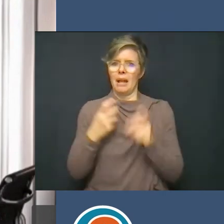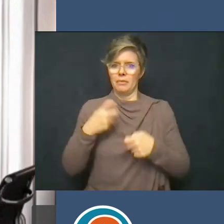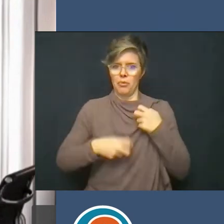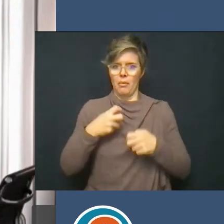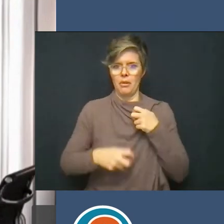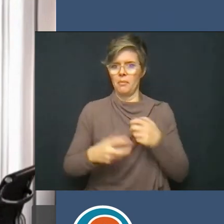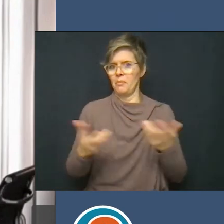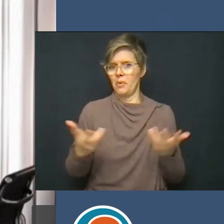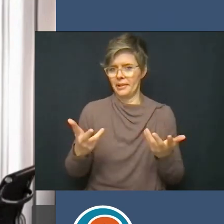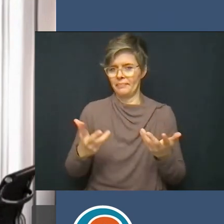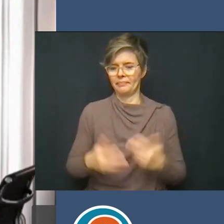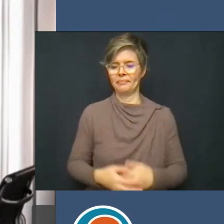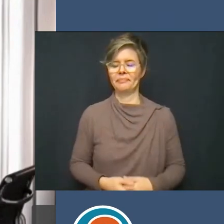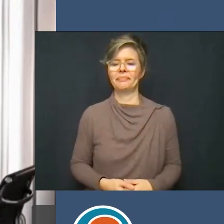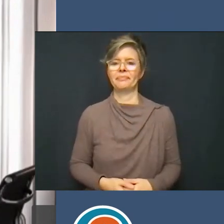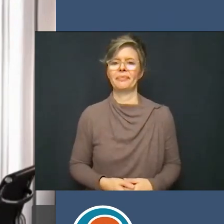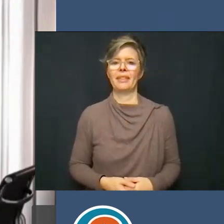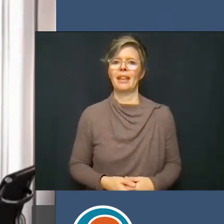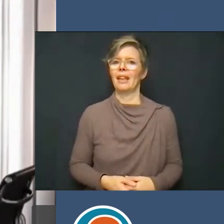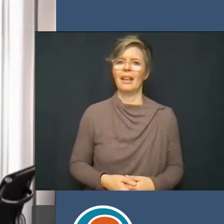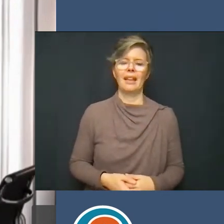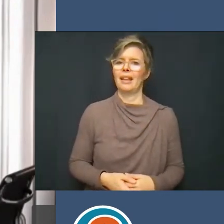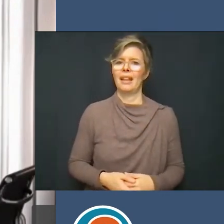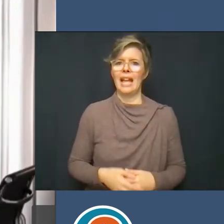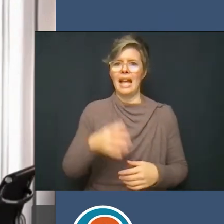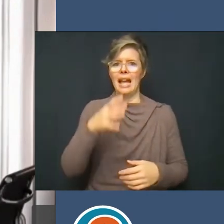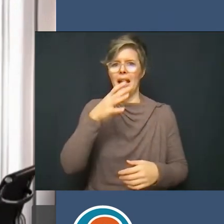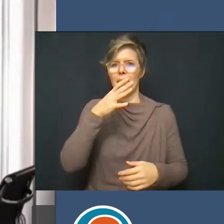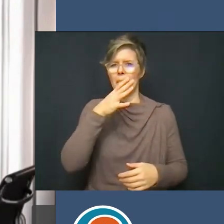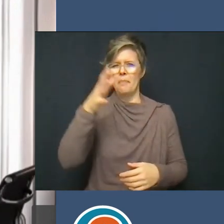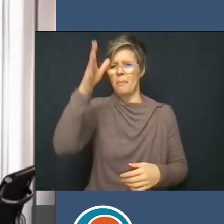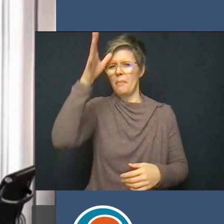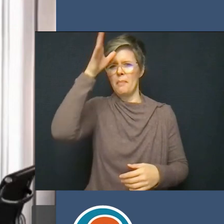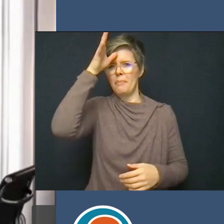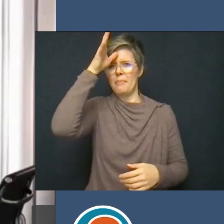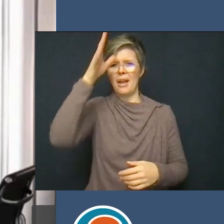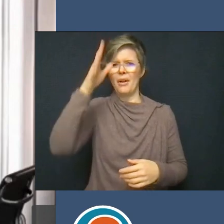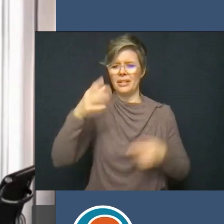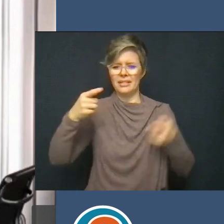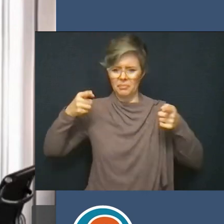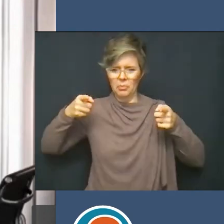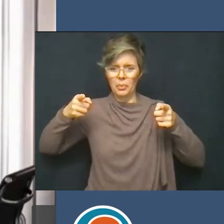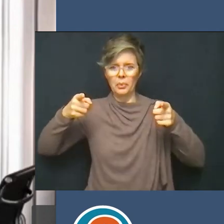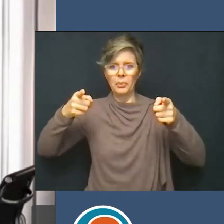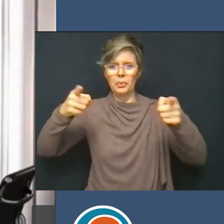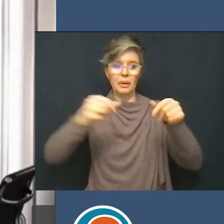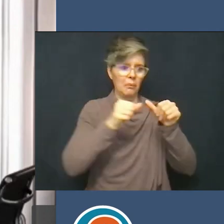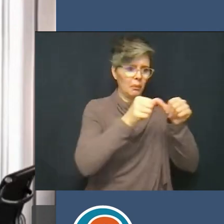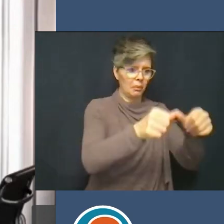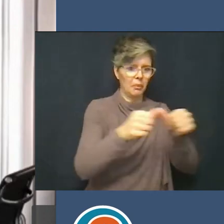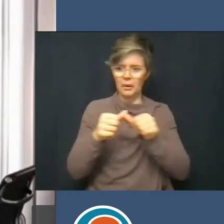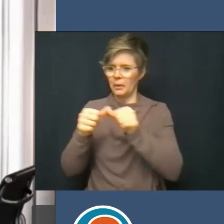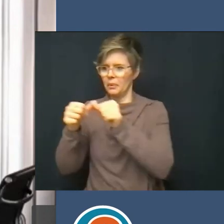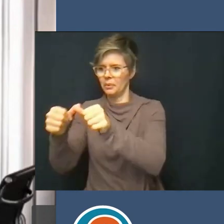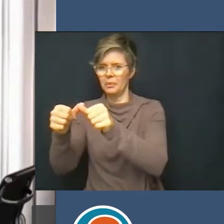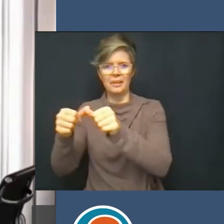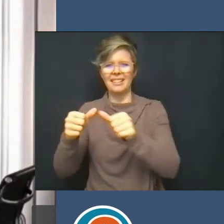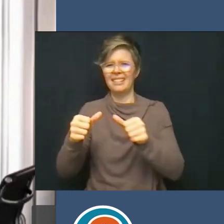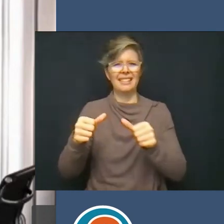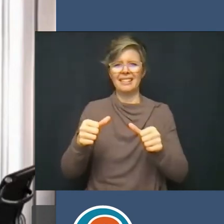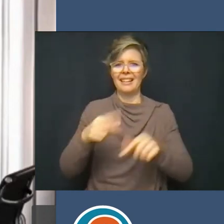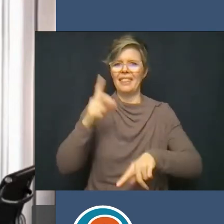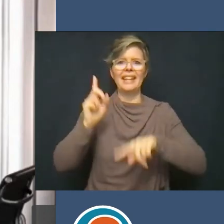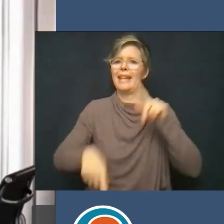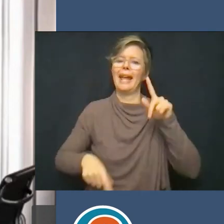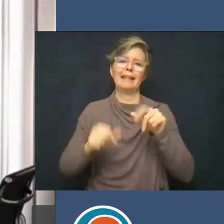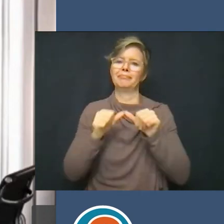is that parents can't do that as consistently as they think they can, because when the parents